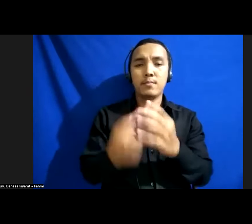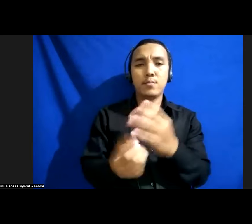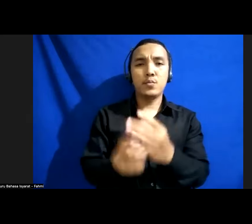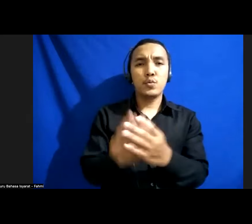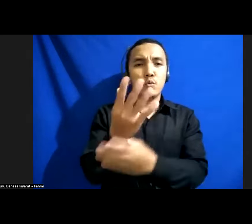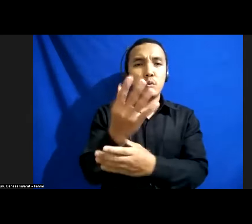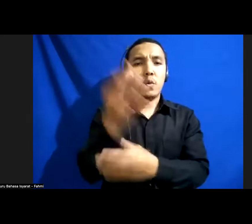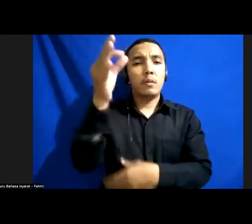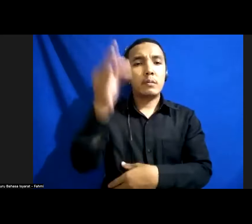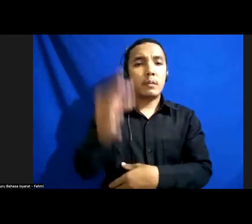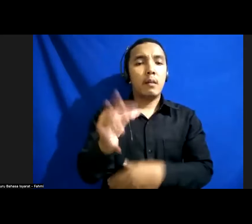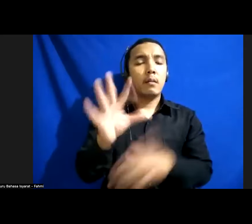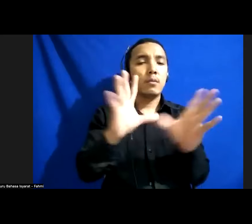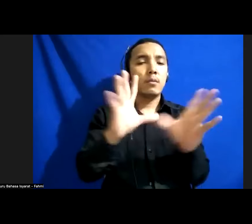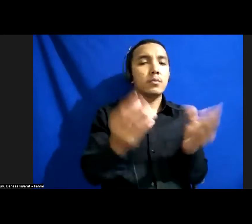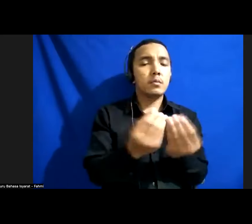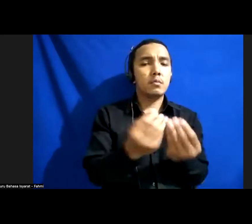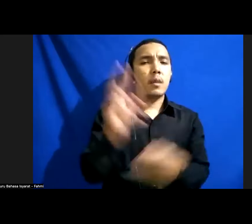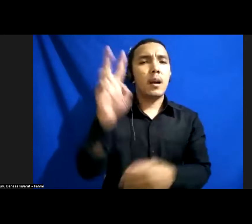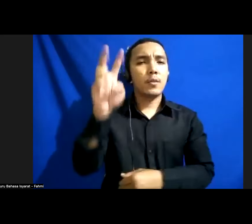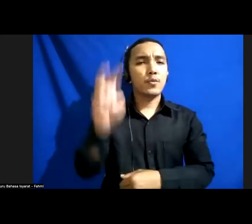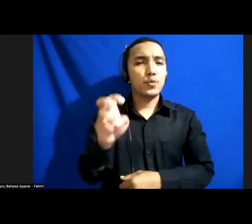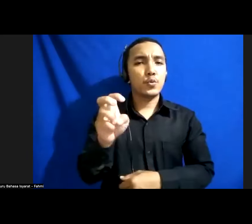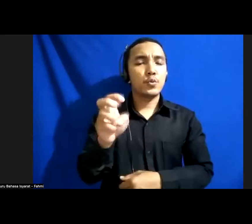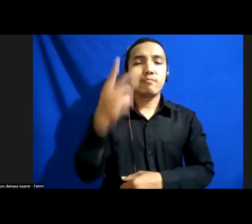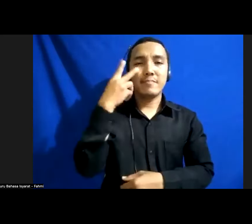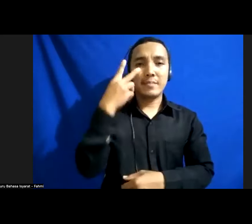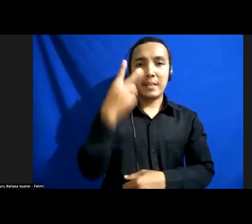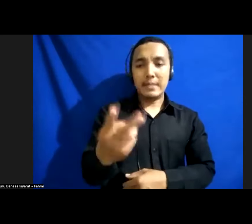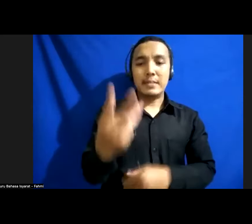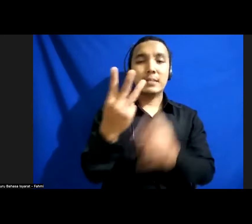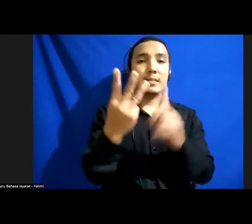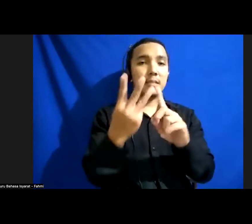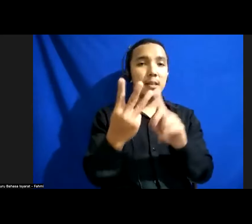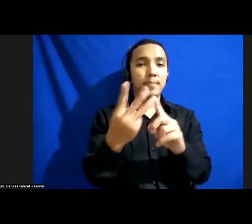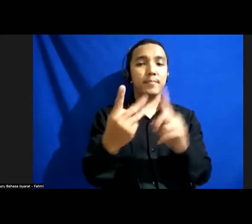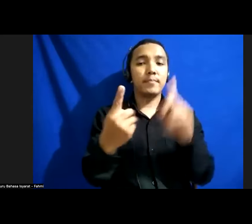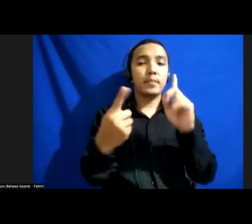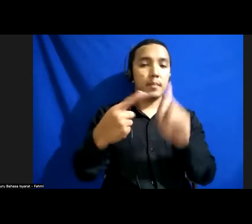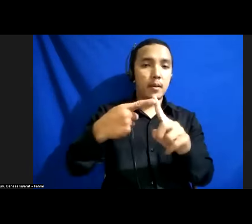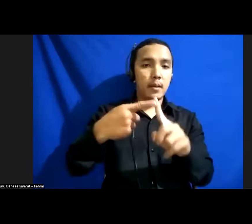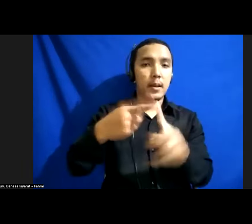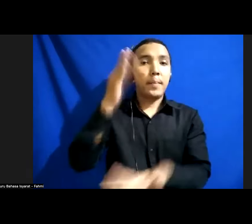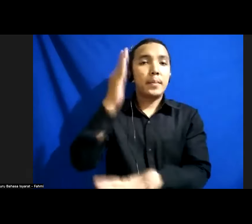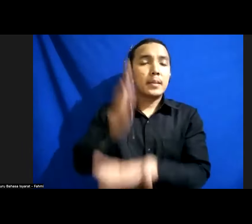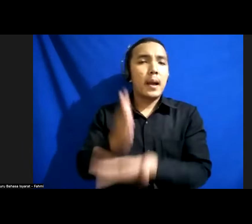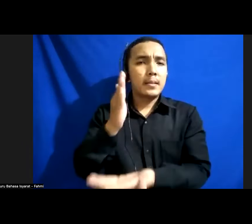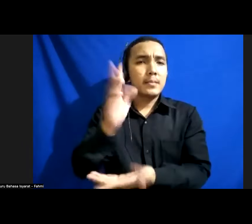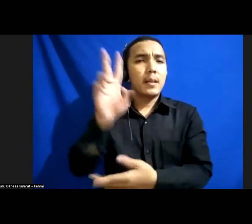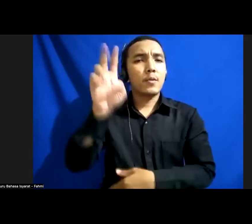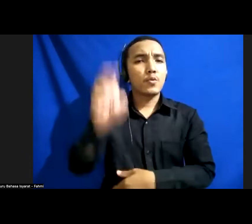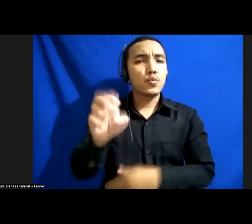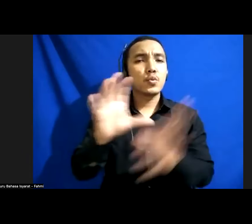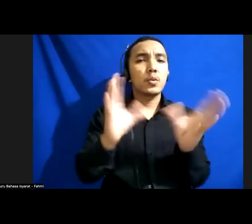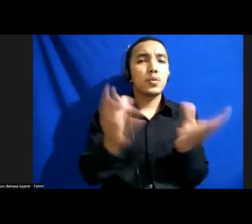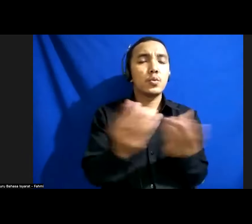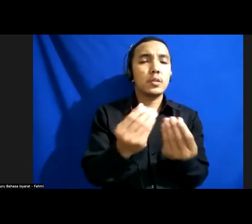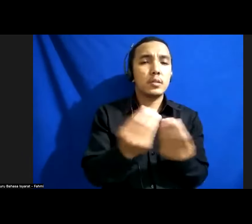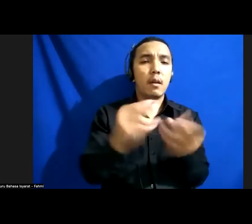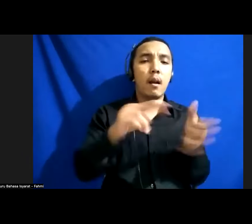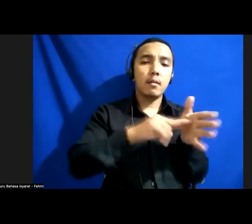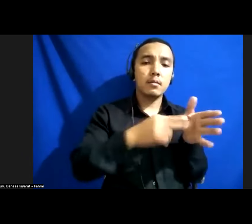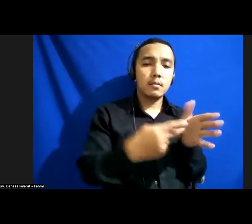inclusive city needs to consider 3 aspects. The first one is that the policies need to be inclusive, meaning that it needs